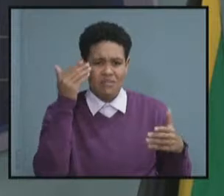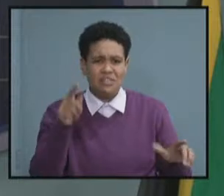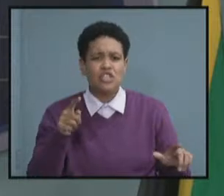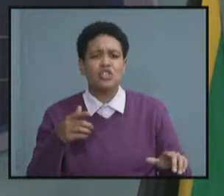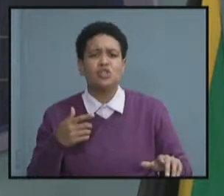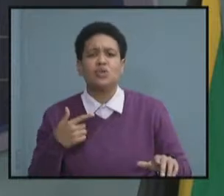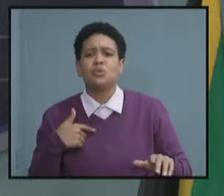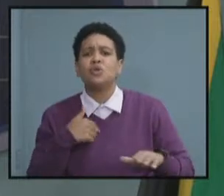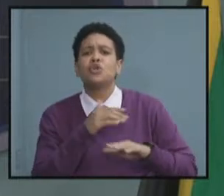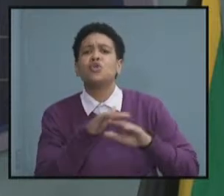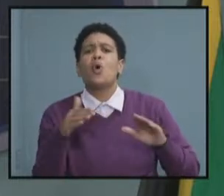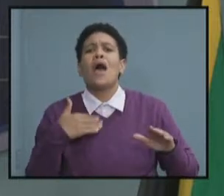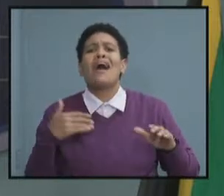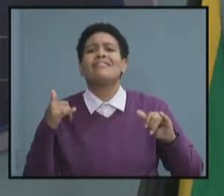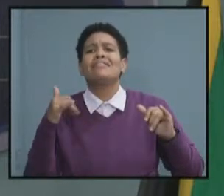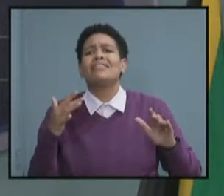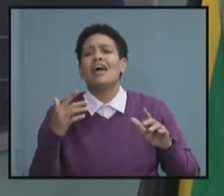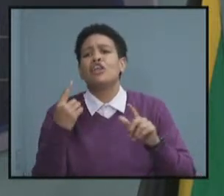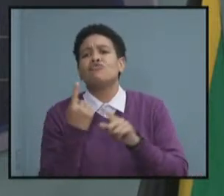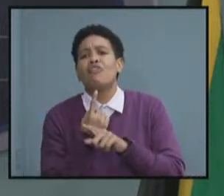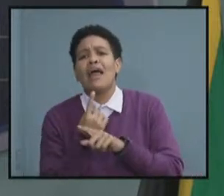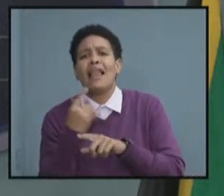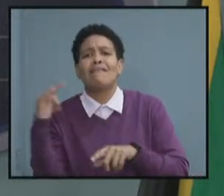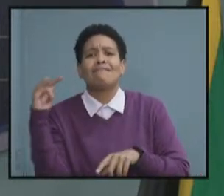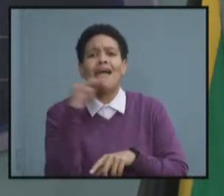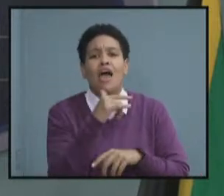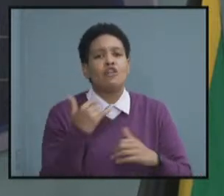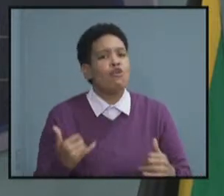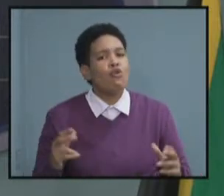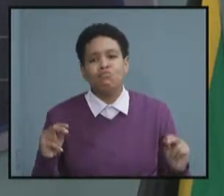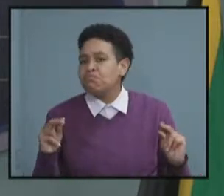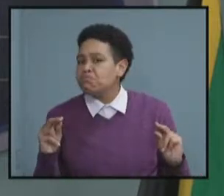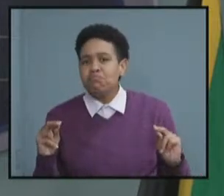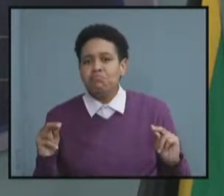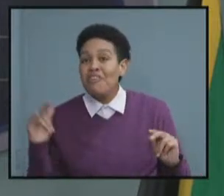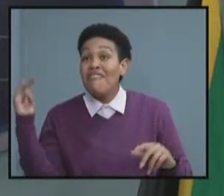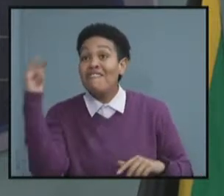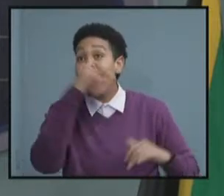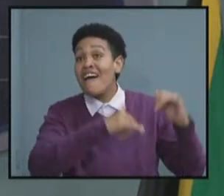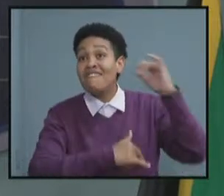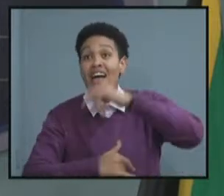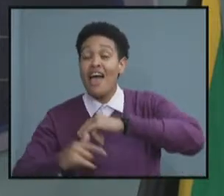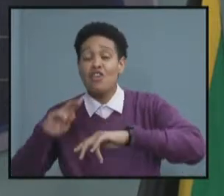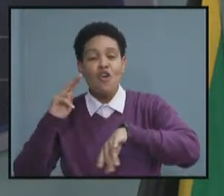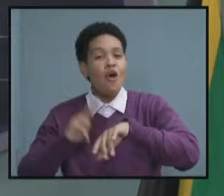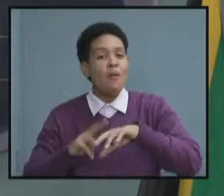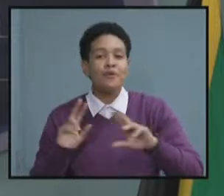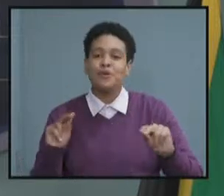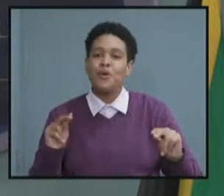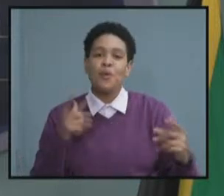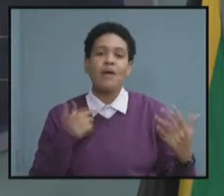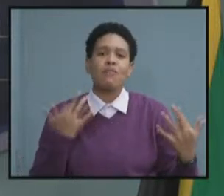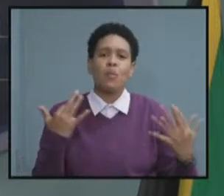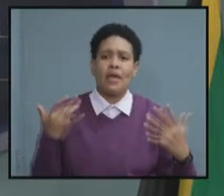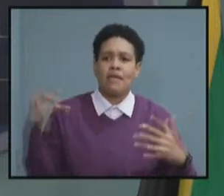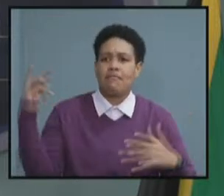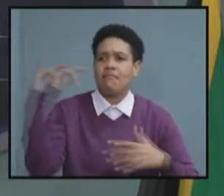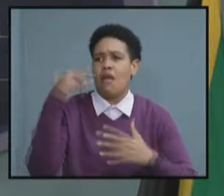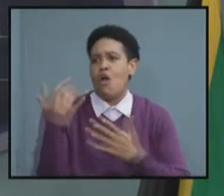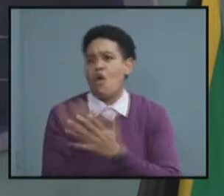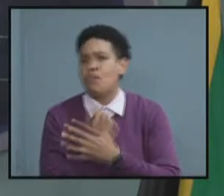don't have standard regular flights now, so we have to wait on flights of